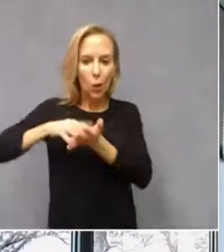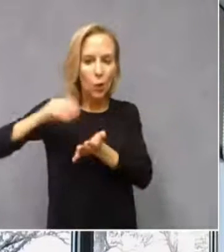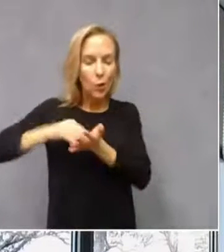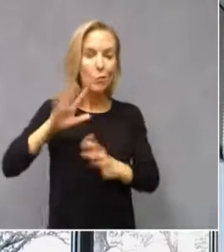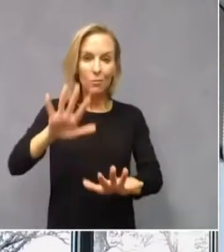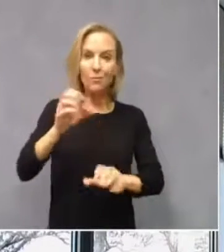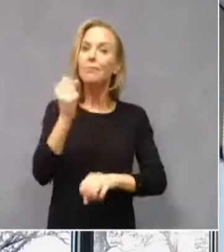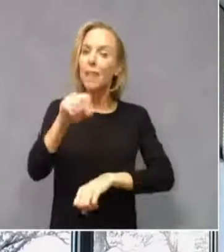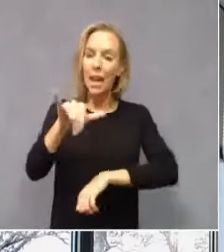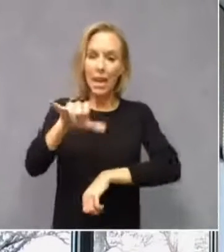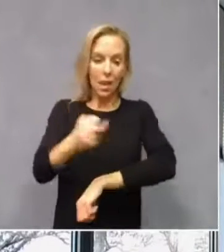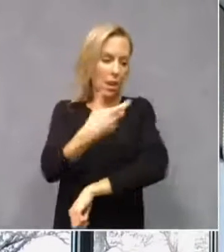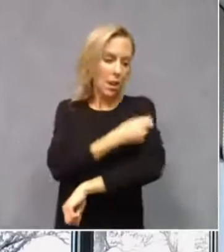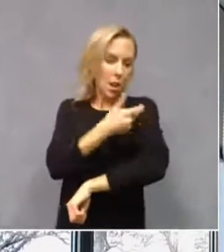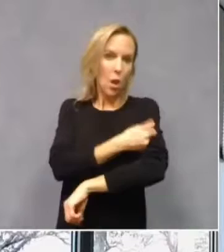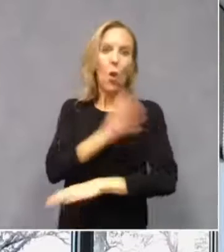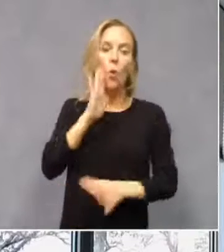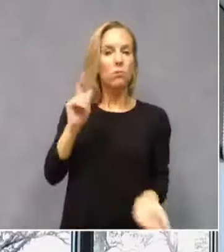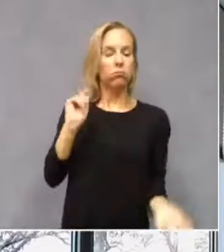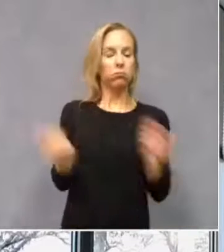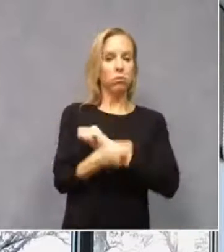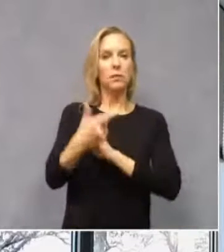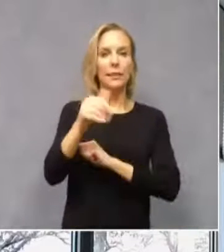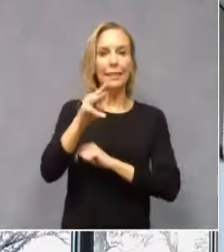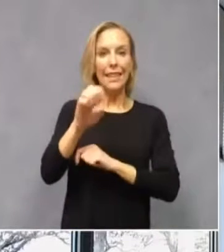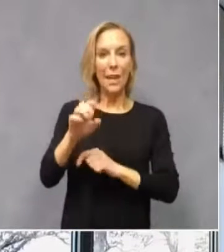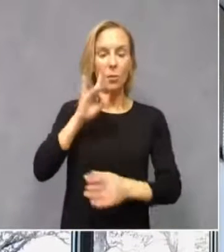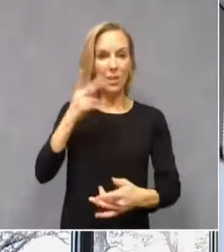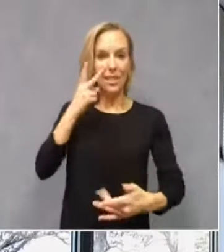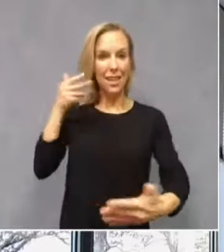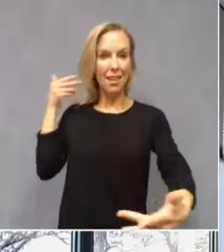The beginning of the end of the epidemic is upon us,